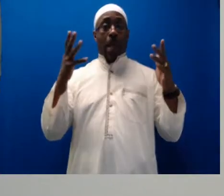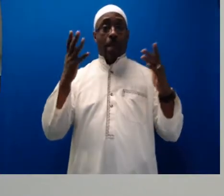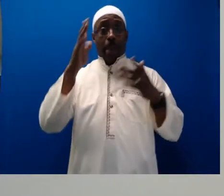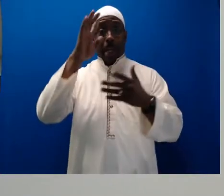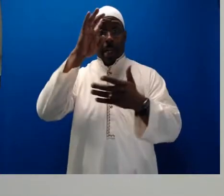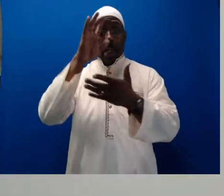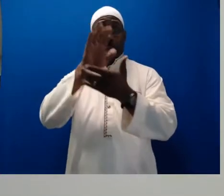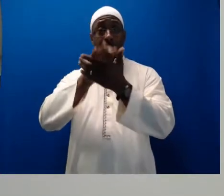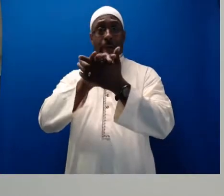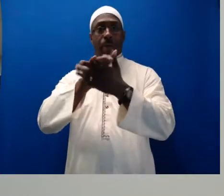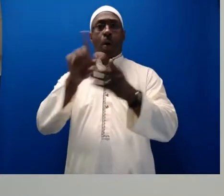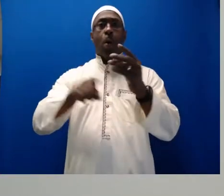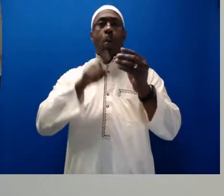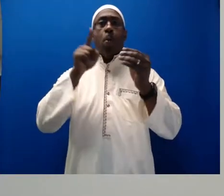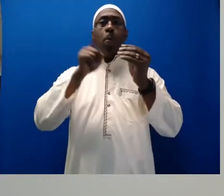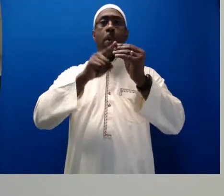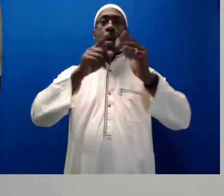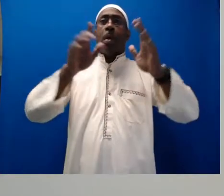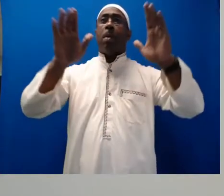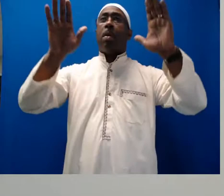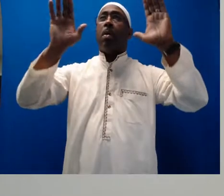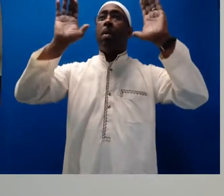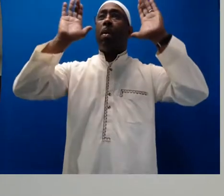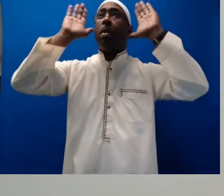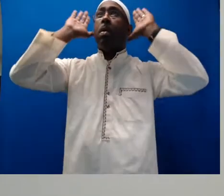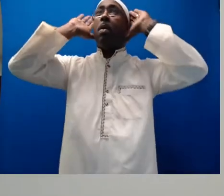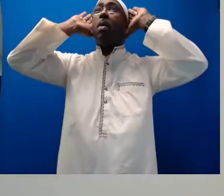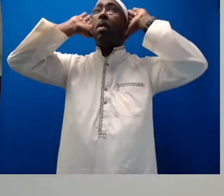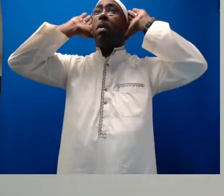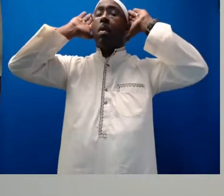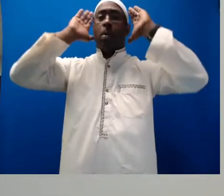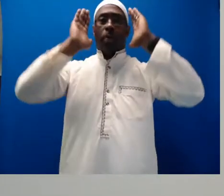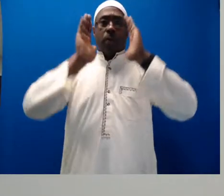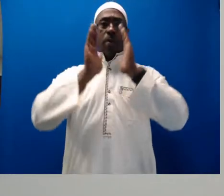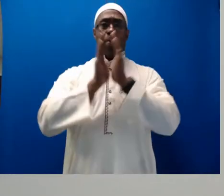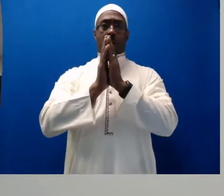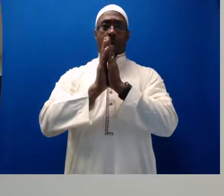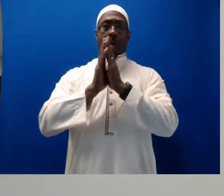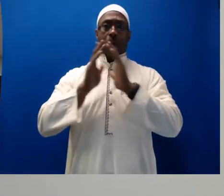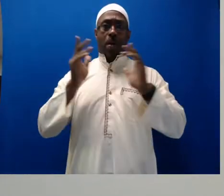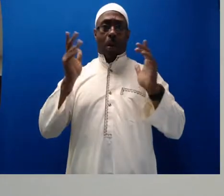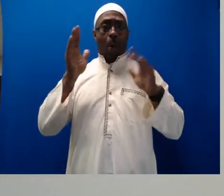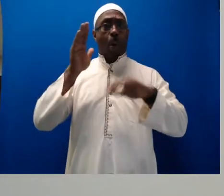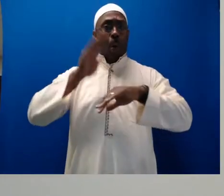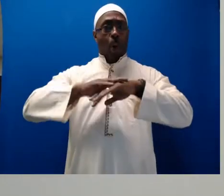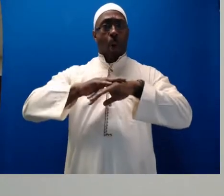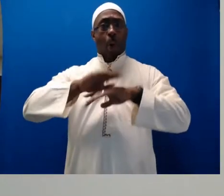when the adhan is called for the prayer on the day of Jumu'ah,